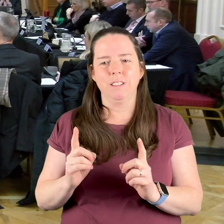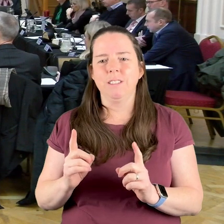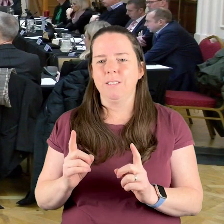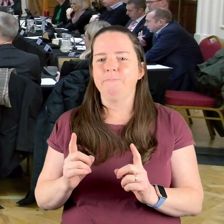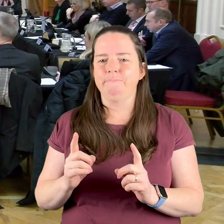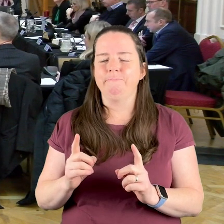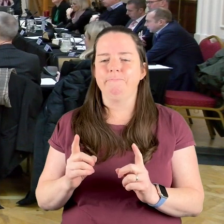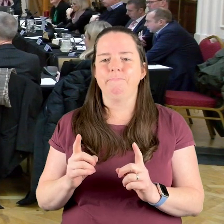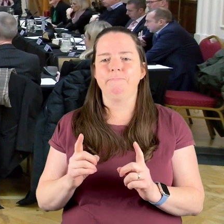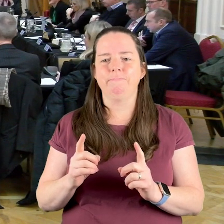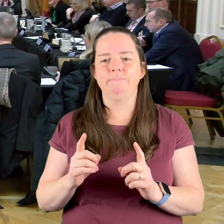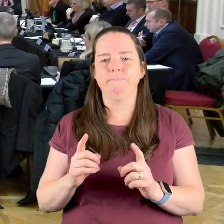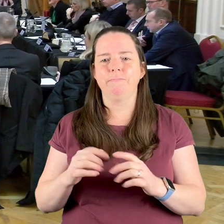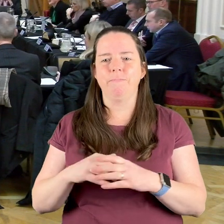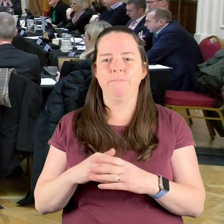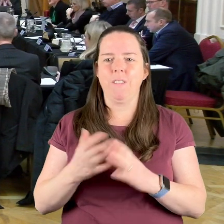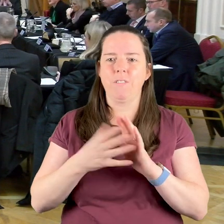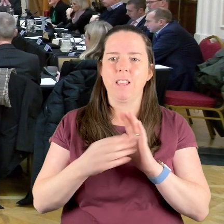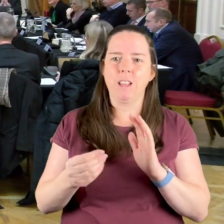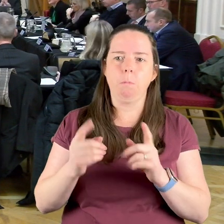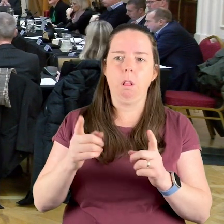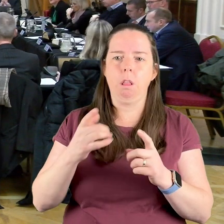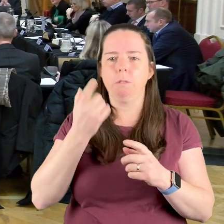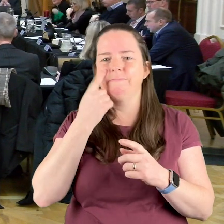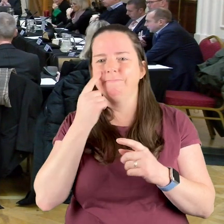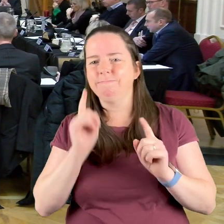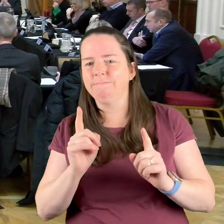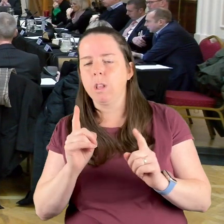years integration, for example.